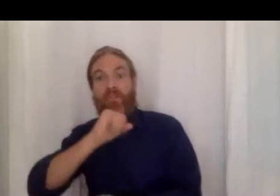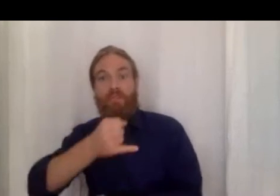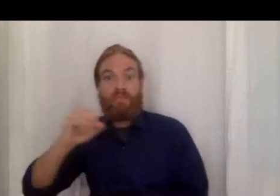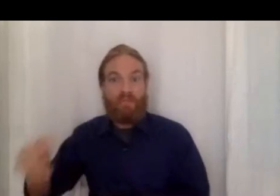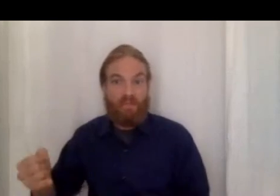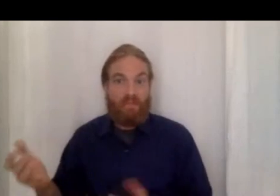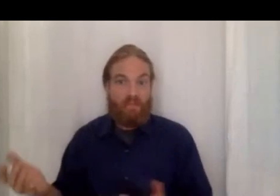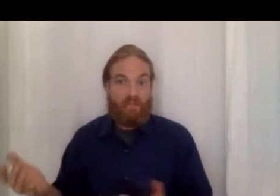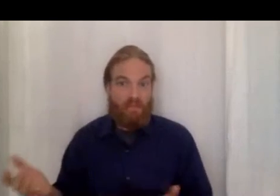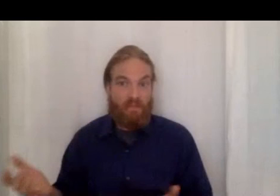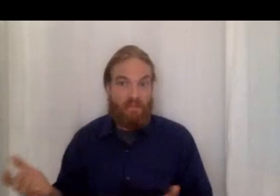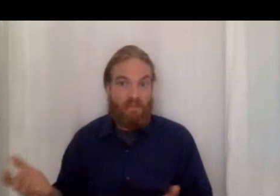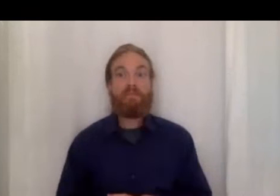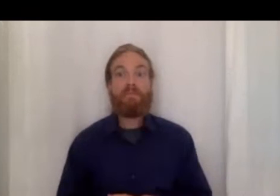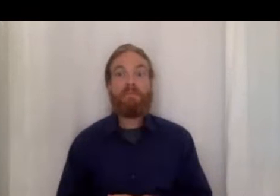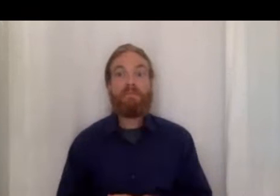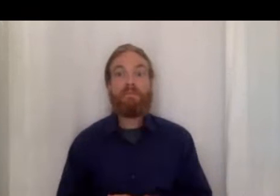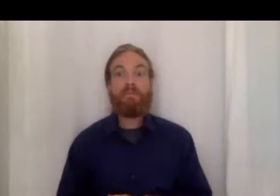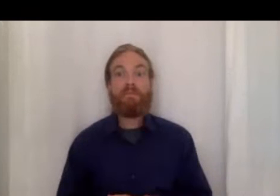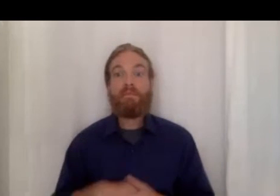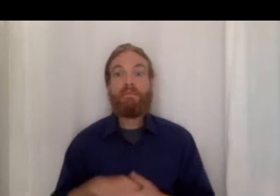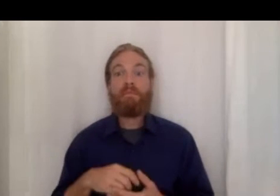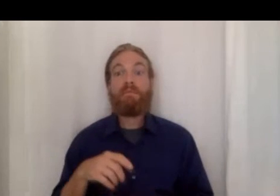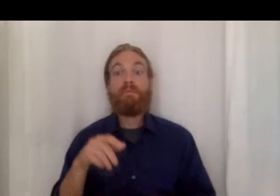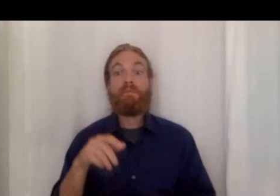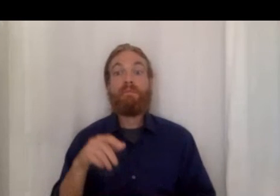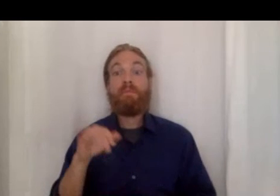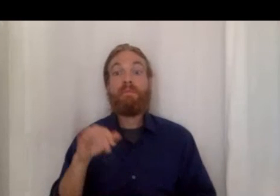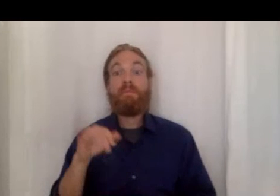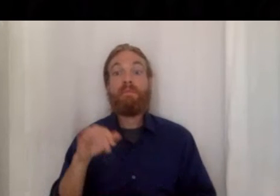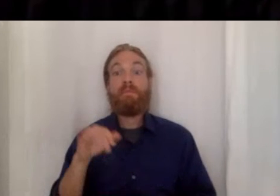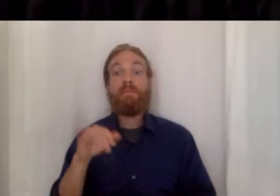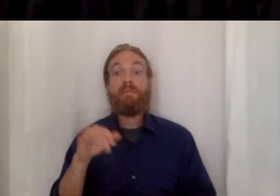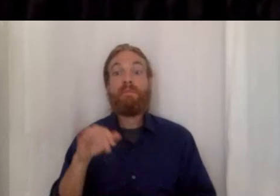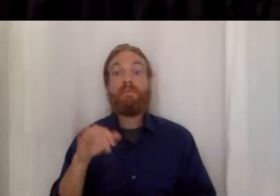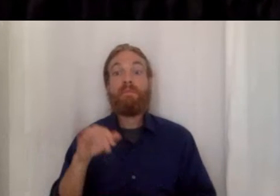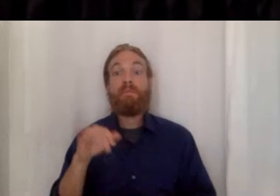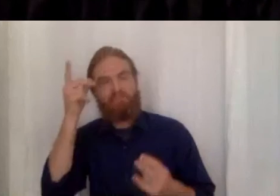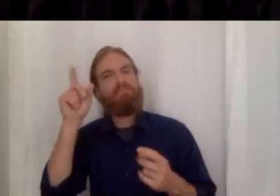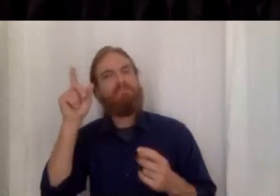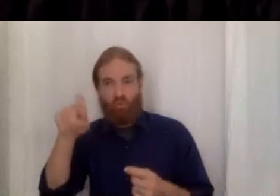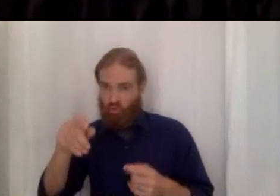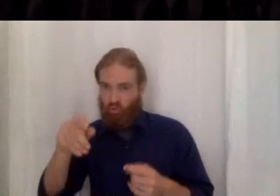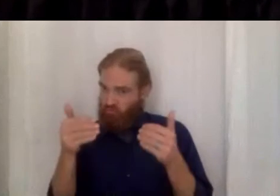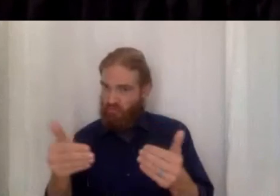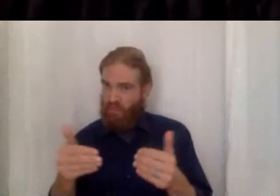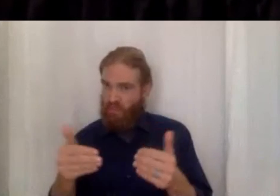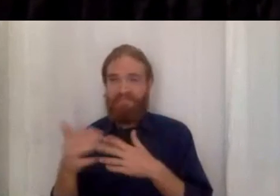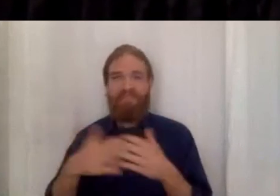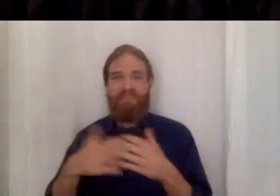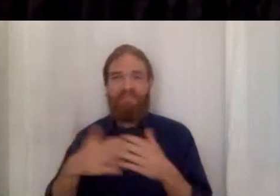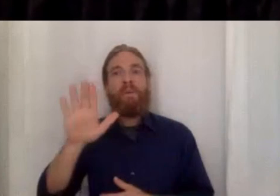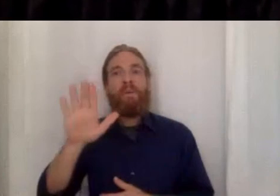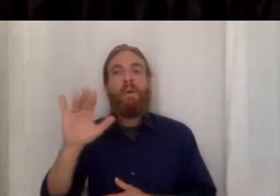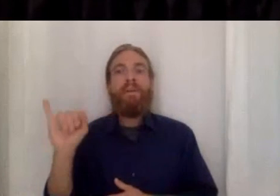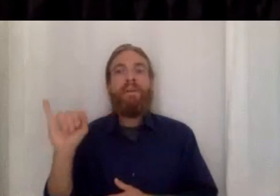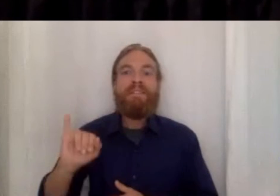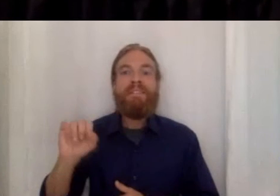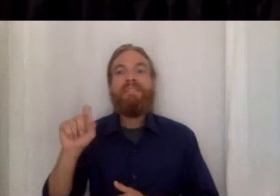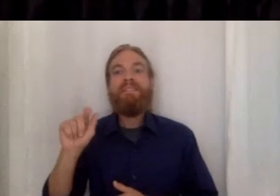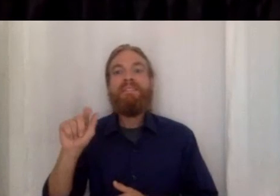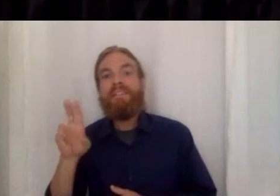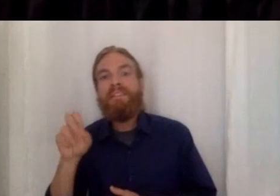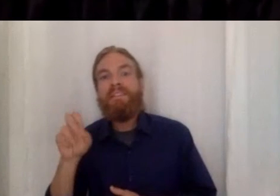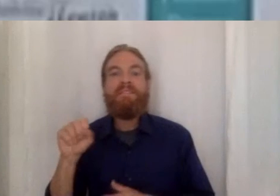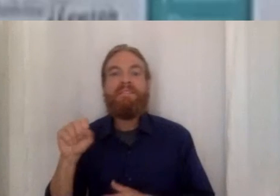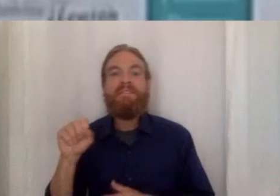it independent of your infection status. Thank you. Yeah, and the data really is, remember, we're